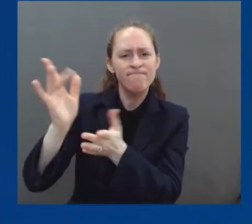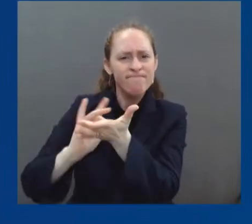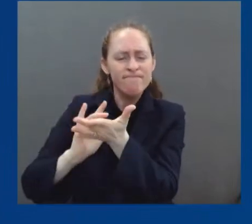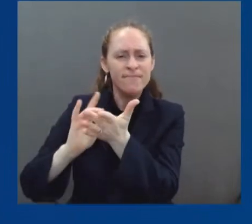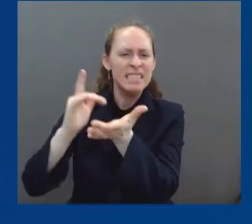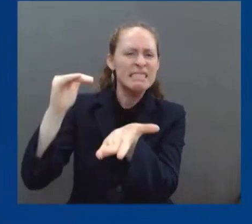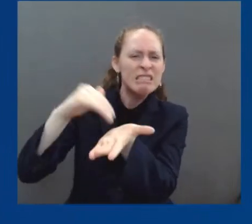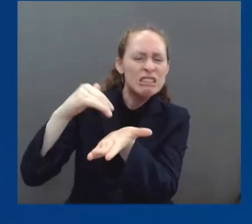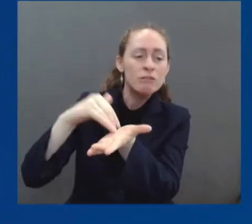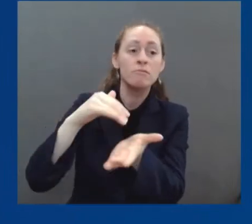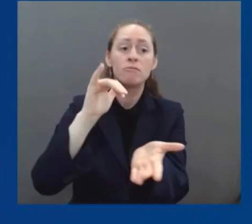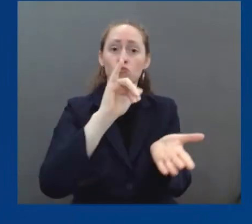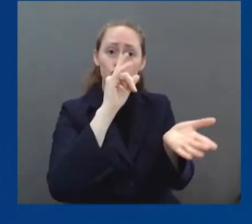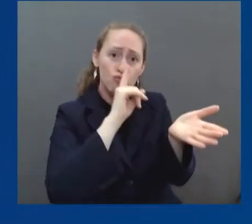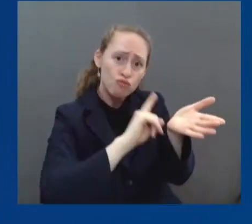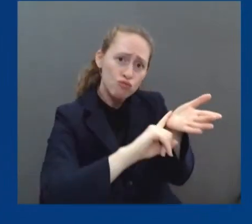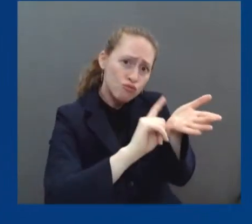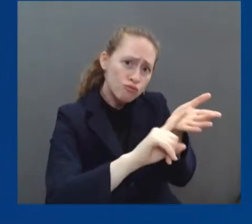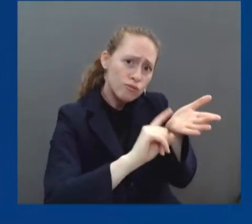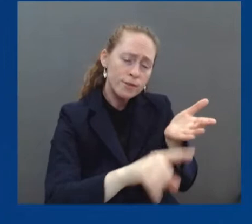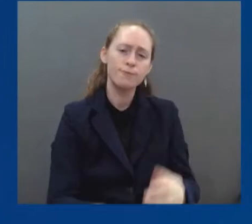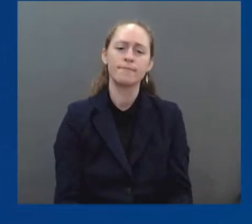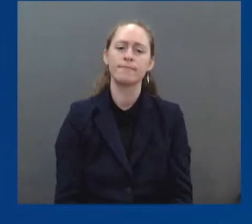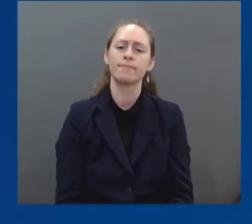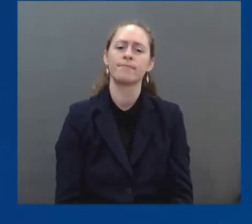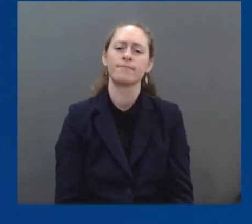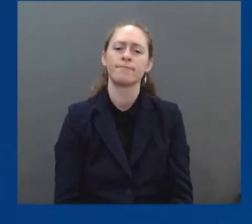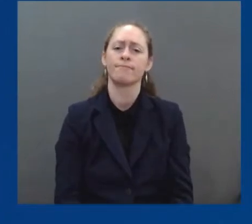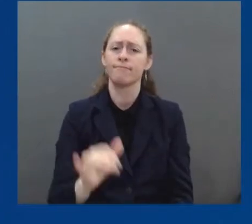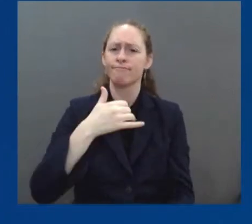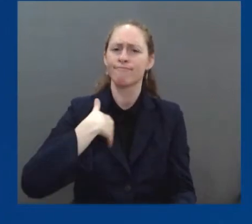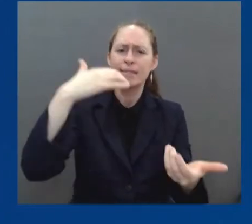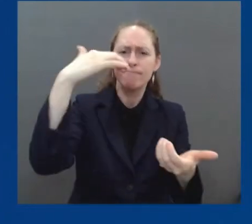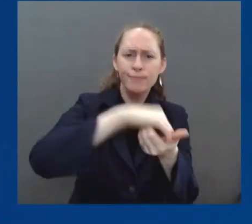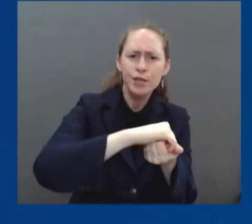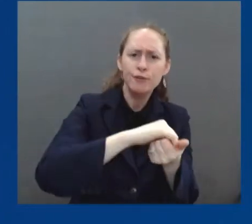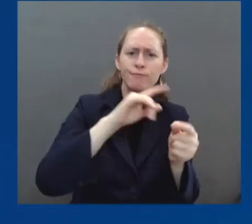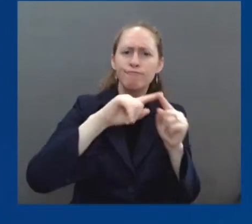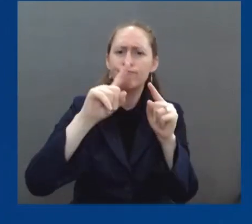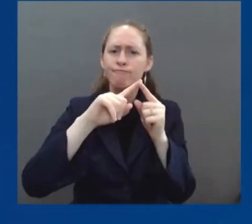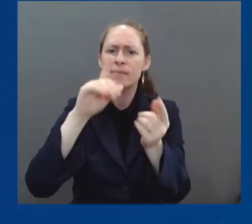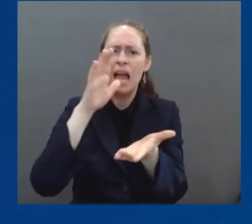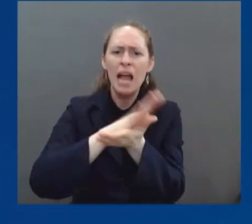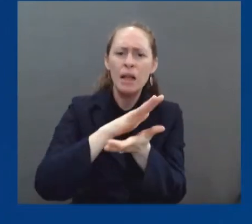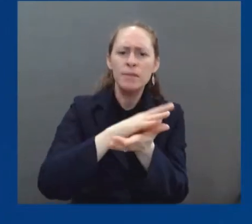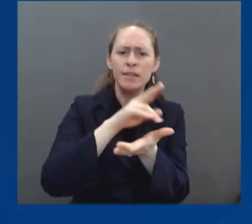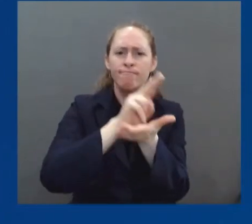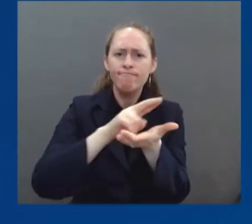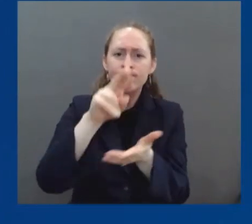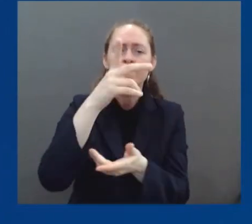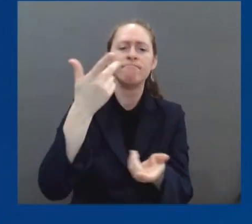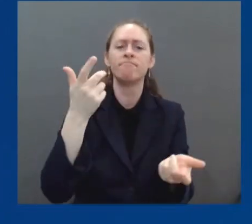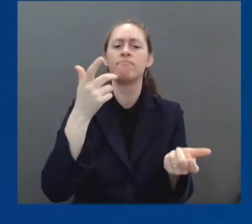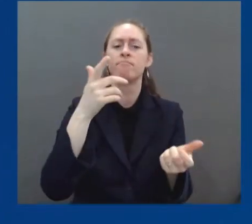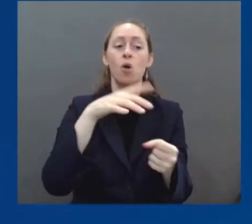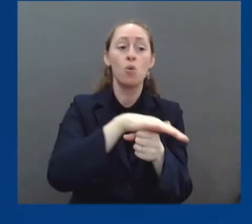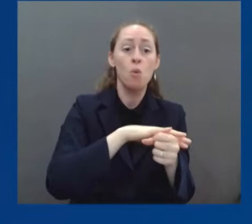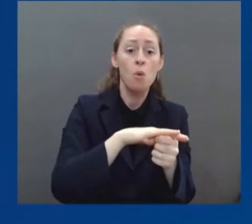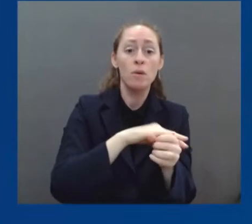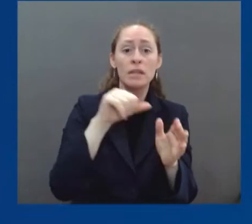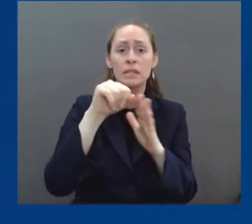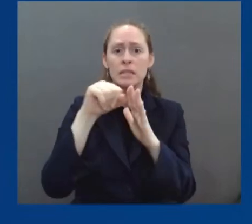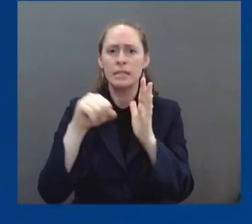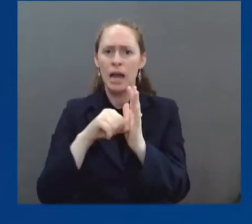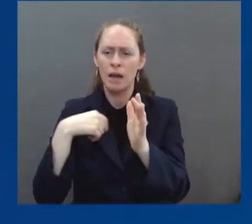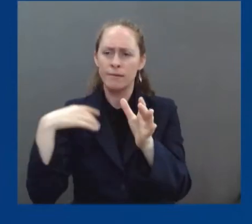academic, industry, and state and local partners to better understand long COVID. Through it all, we'll continue to assess and highlight